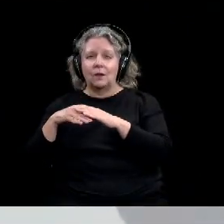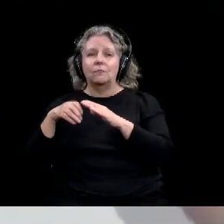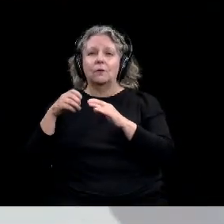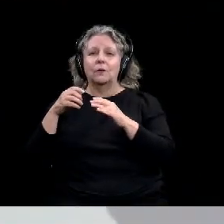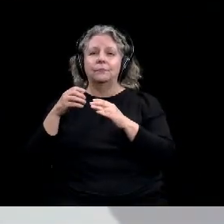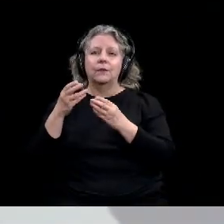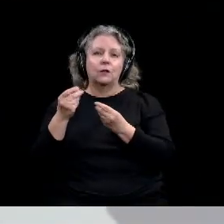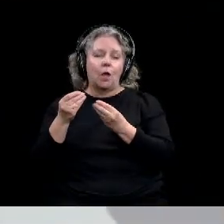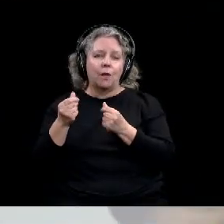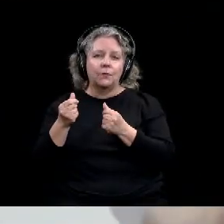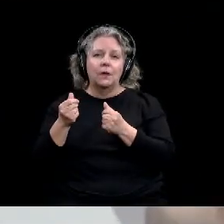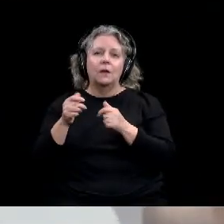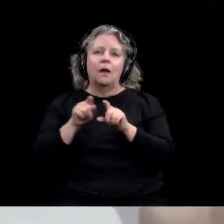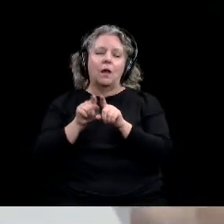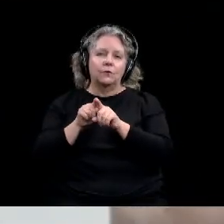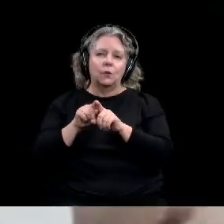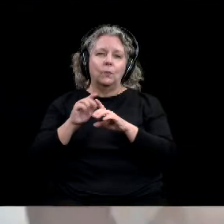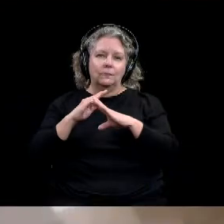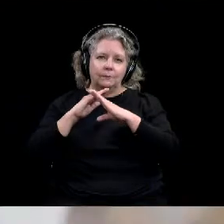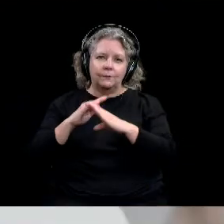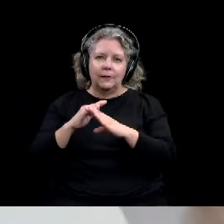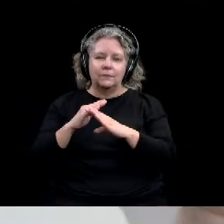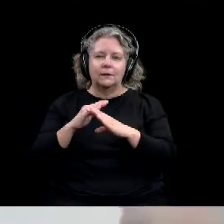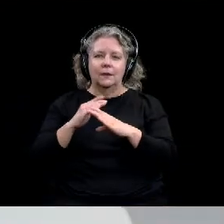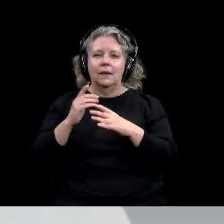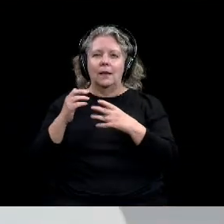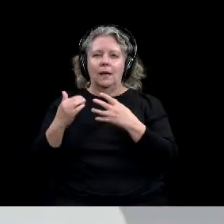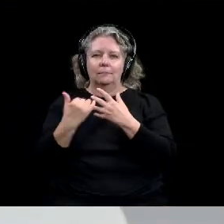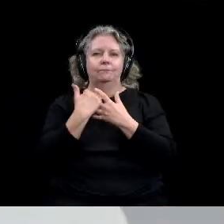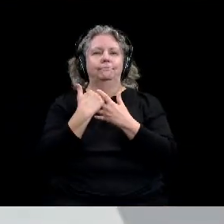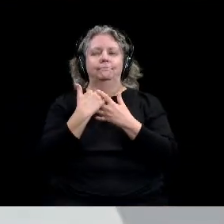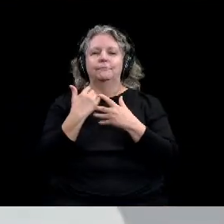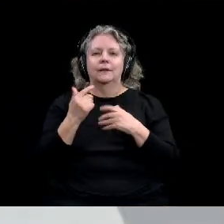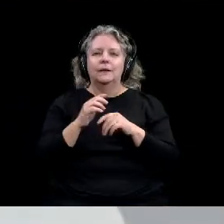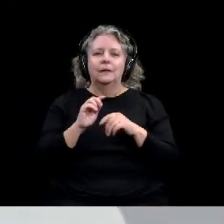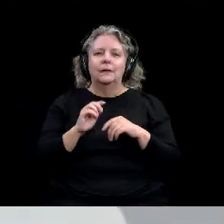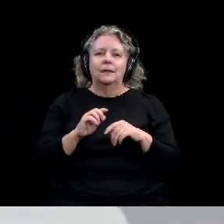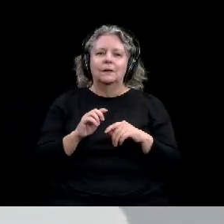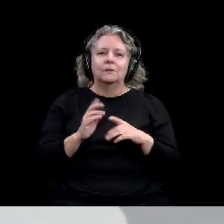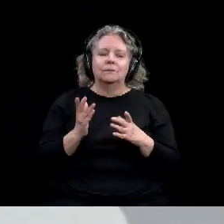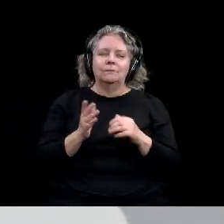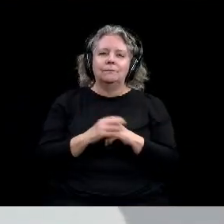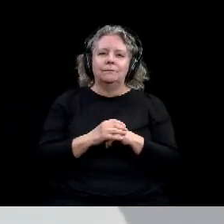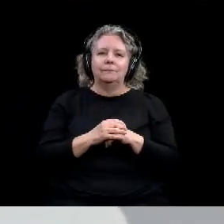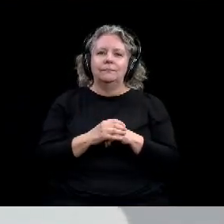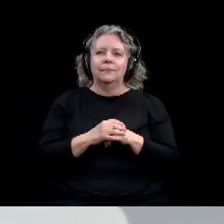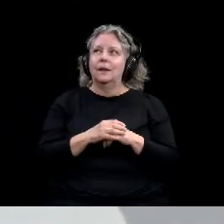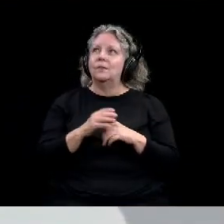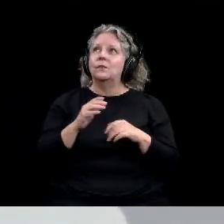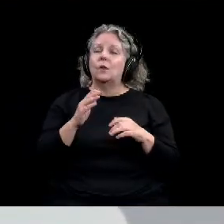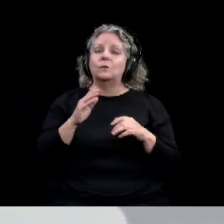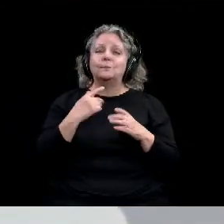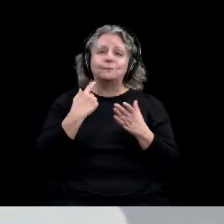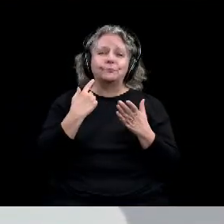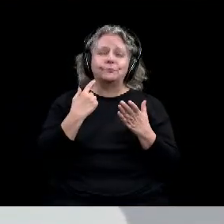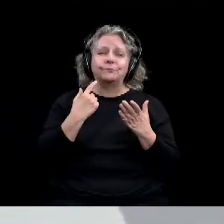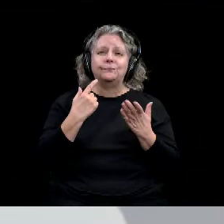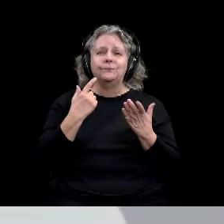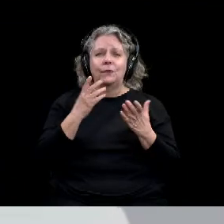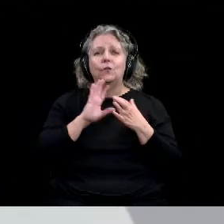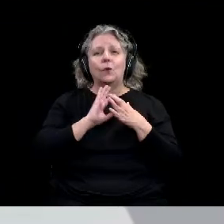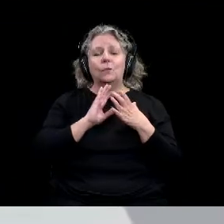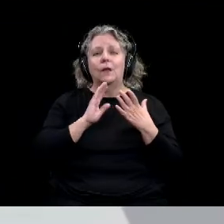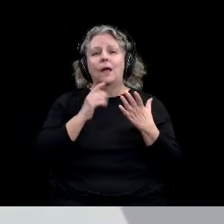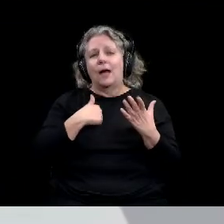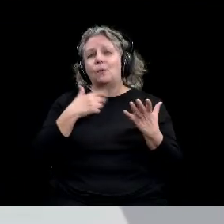the discussion about masking, I mostly just want to affirm that our community has just grown tremendously